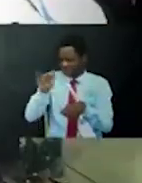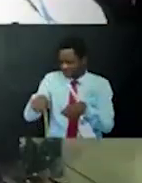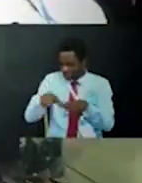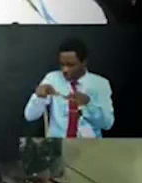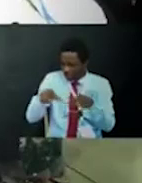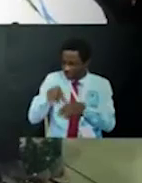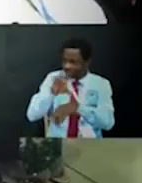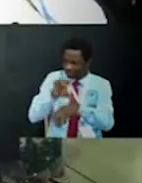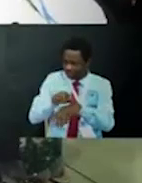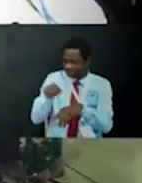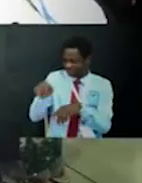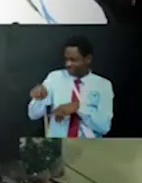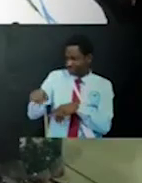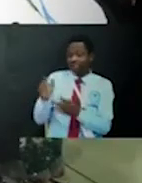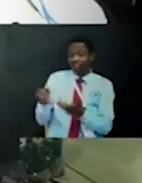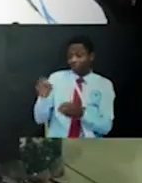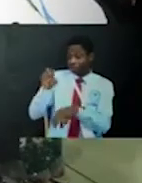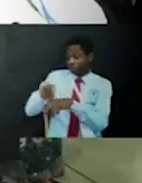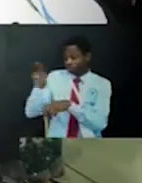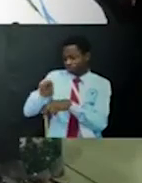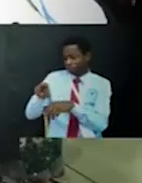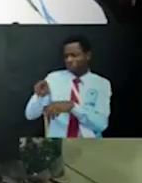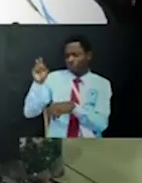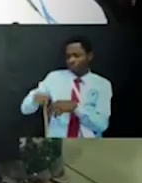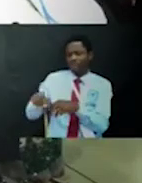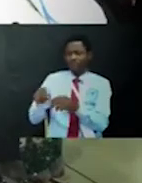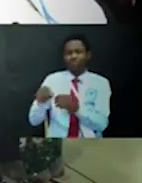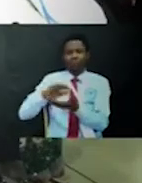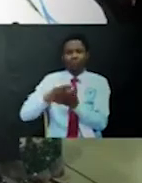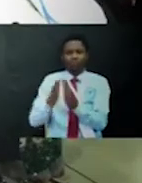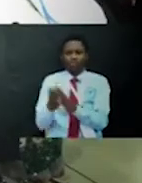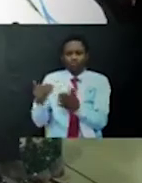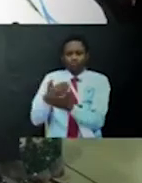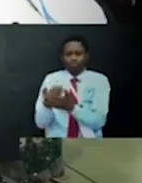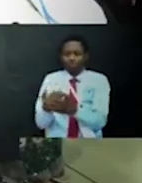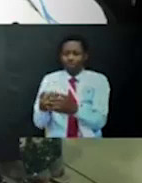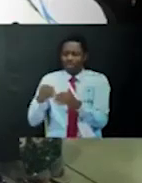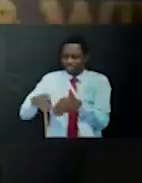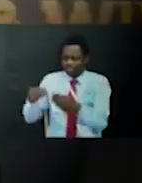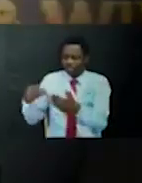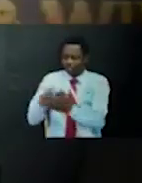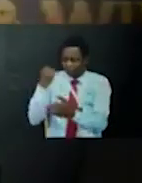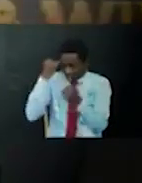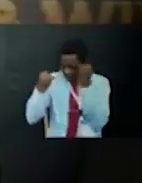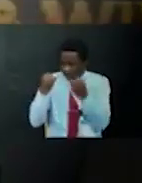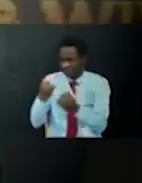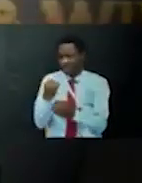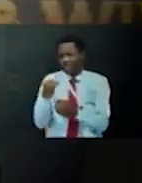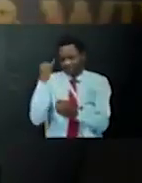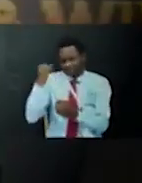that we are using to possess the nations, we have to refill, retool for maximum